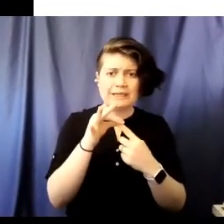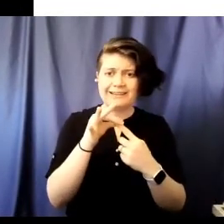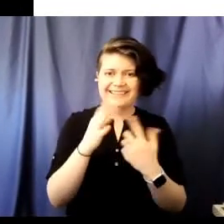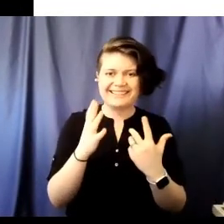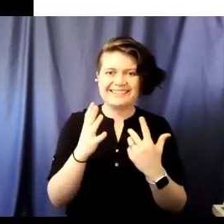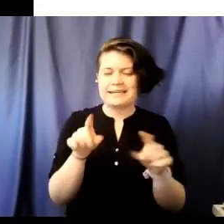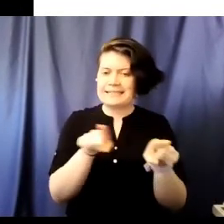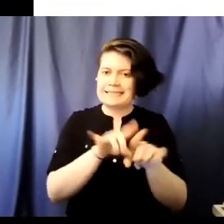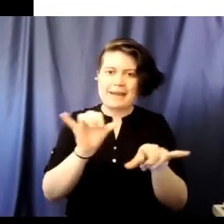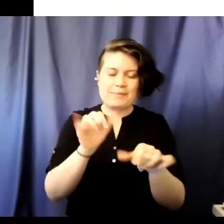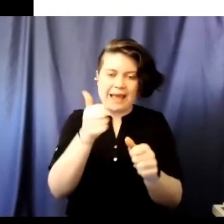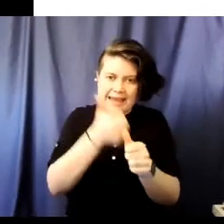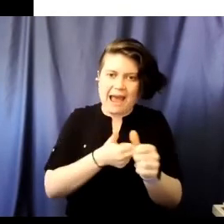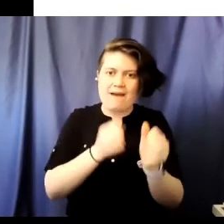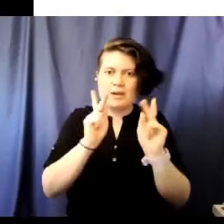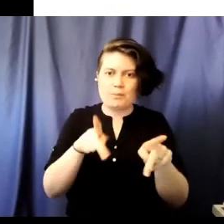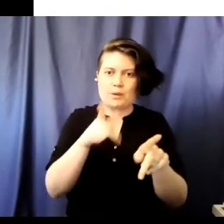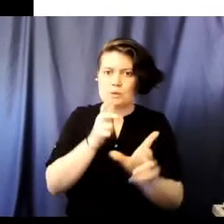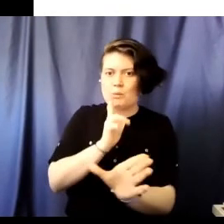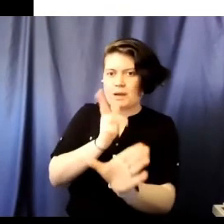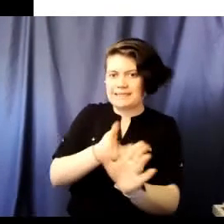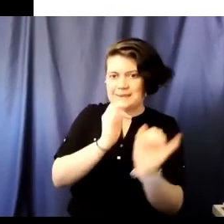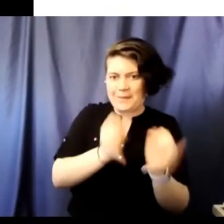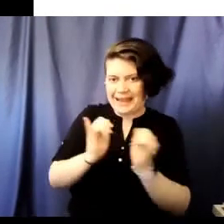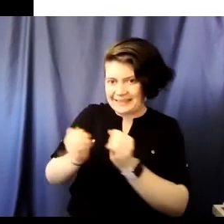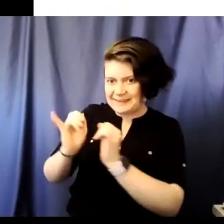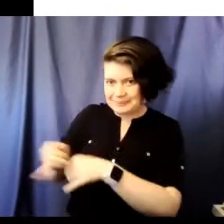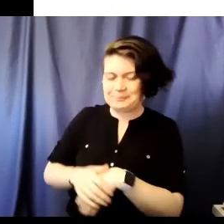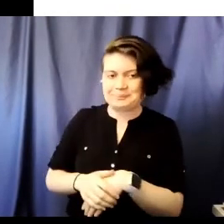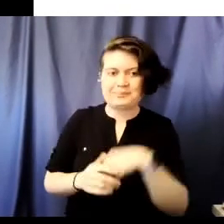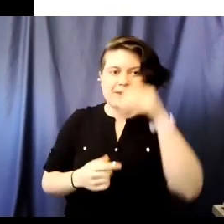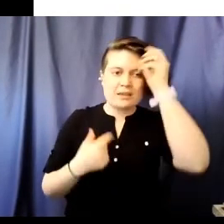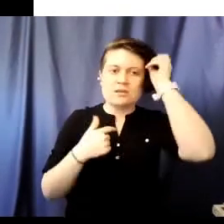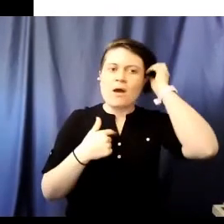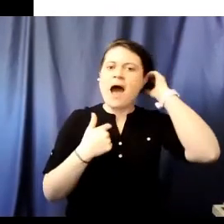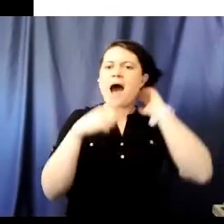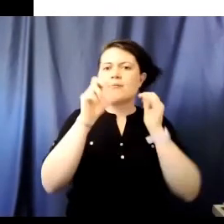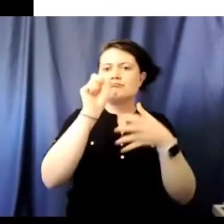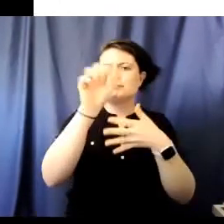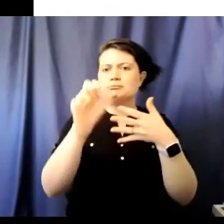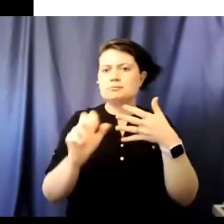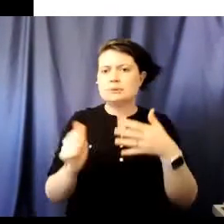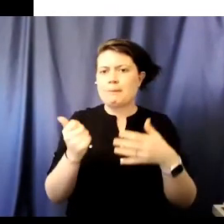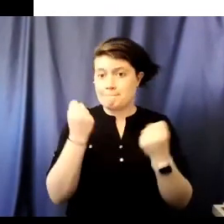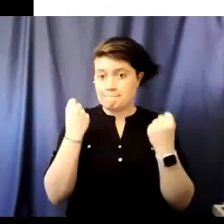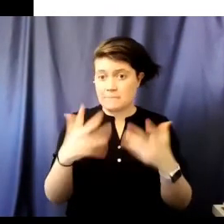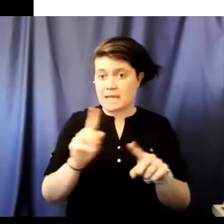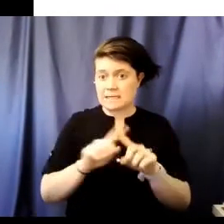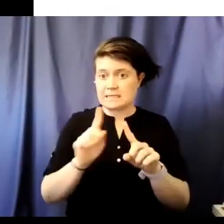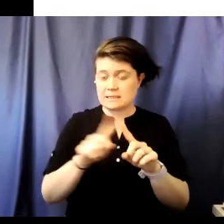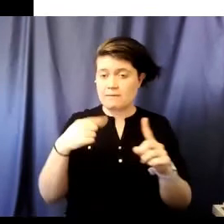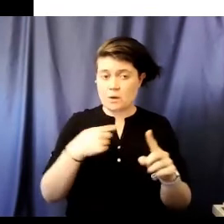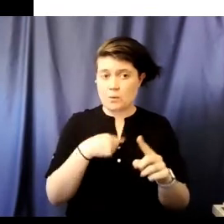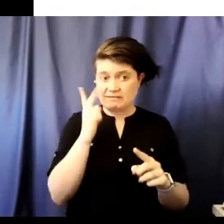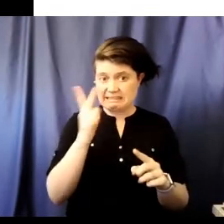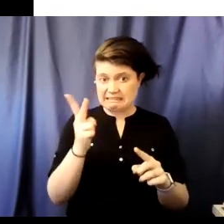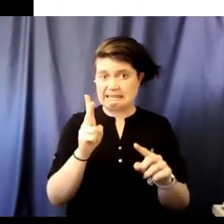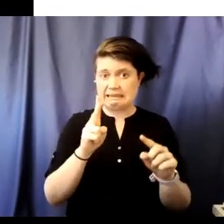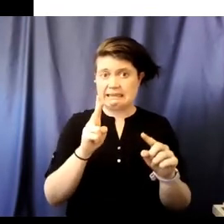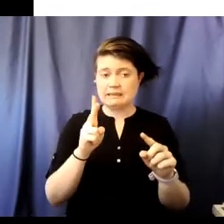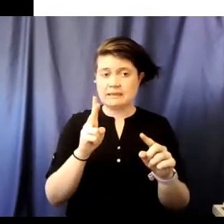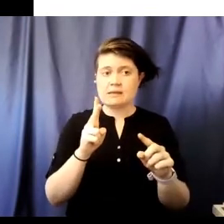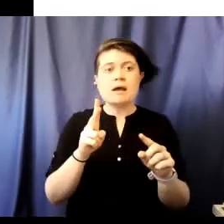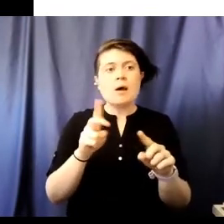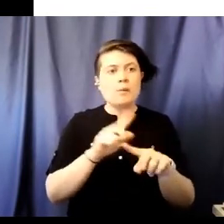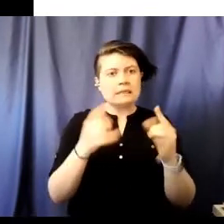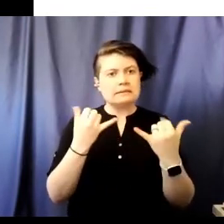those who participate in them. So while I have outlined some of the major categories of groups we have seen, there are